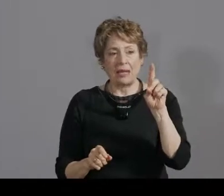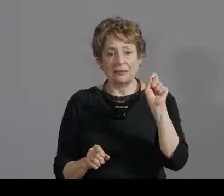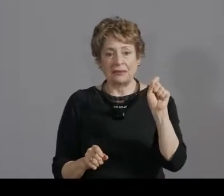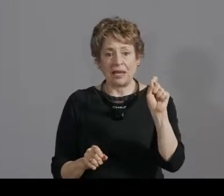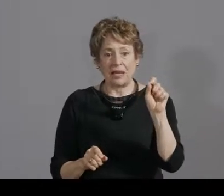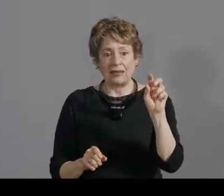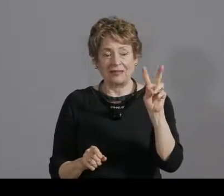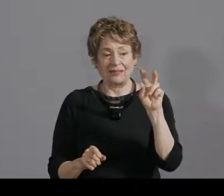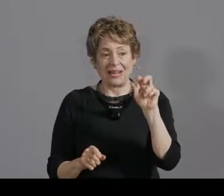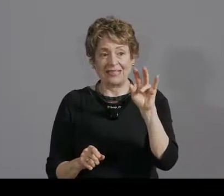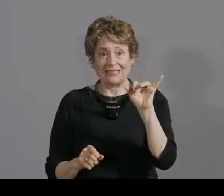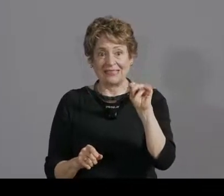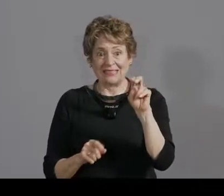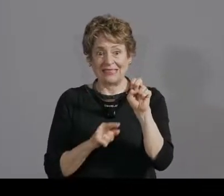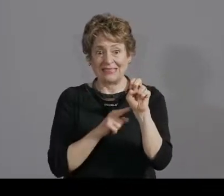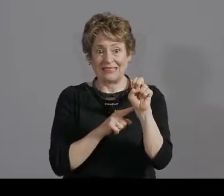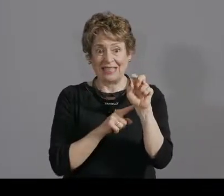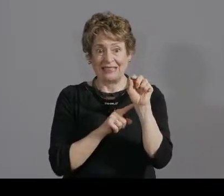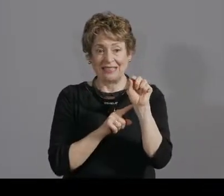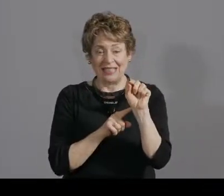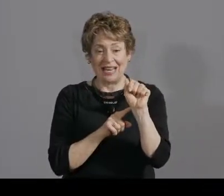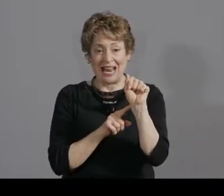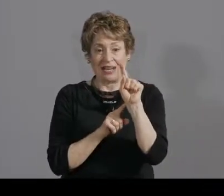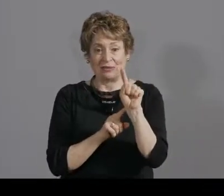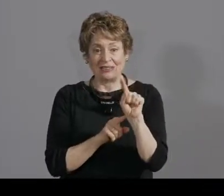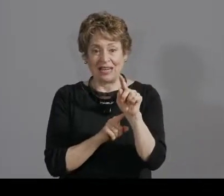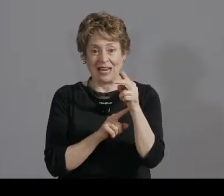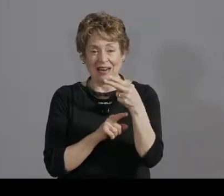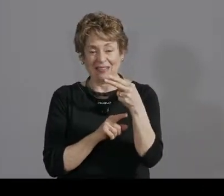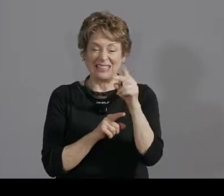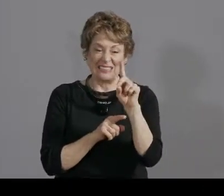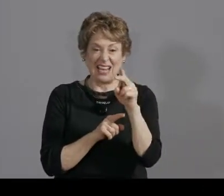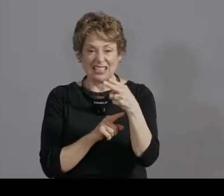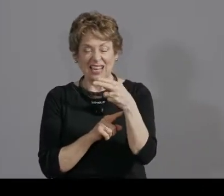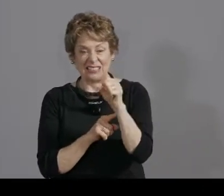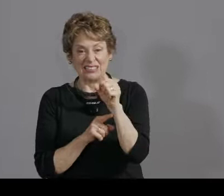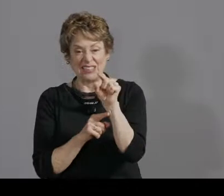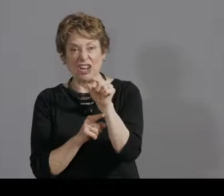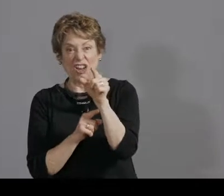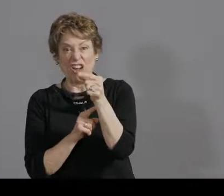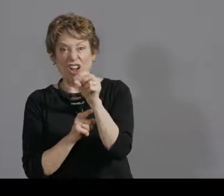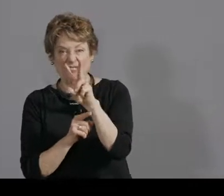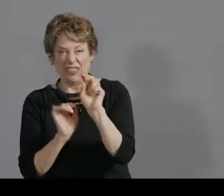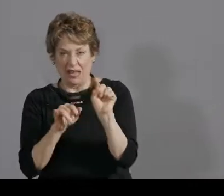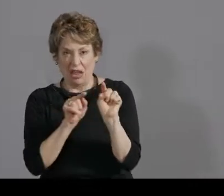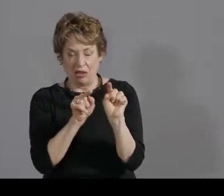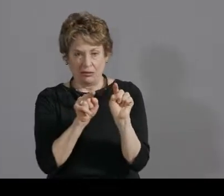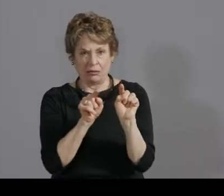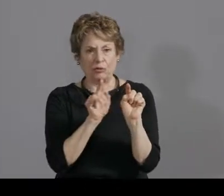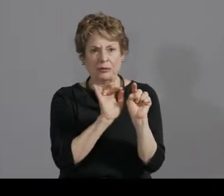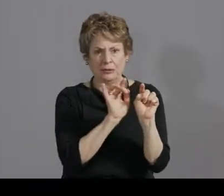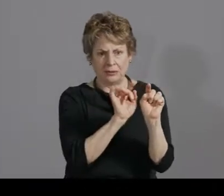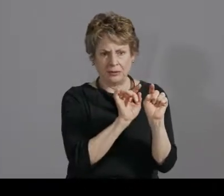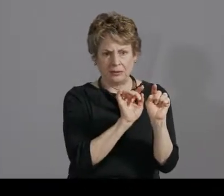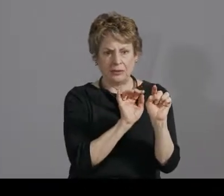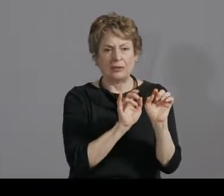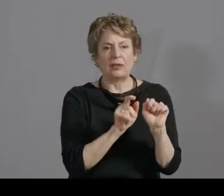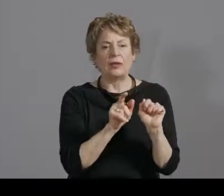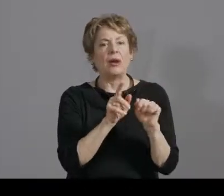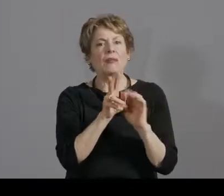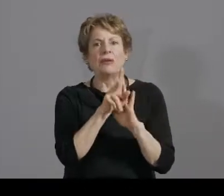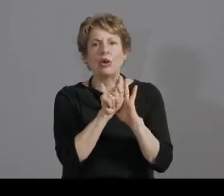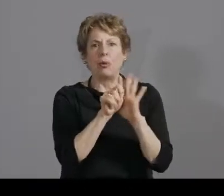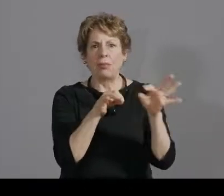podvaccine.azdhs.gov. We do have a step-by-step instruction and video on how to make an appointment, along